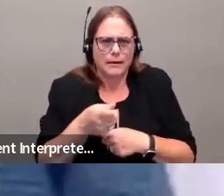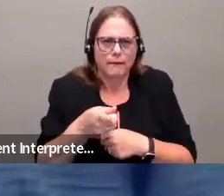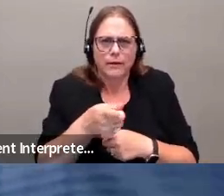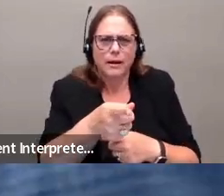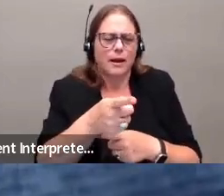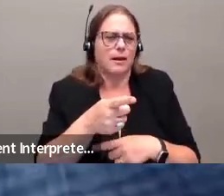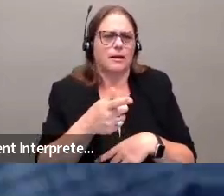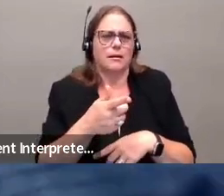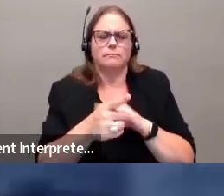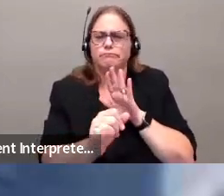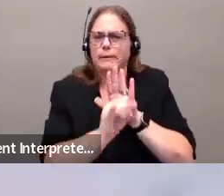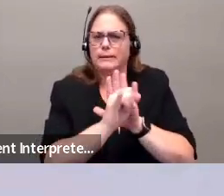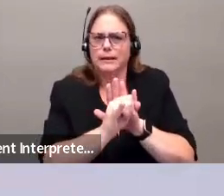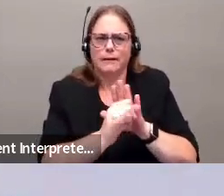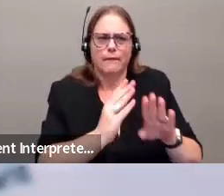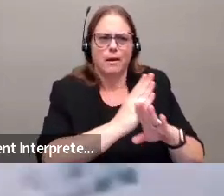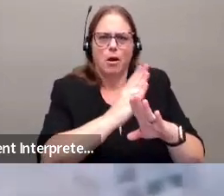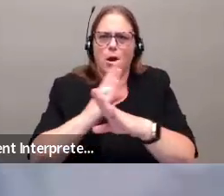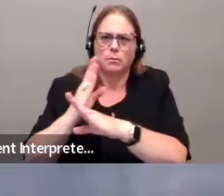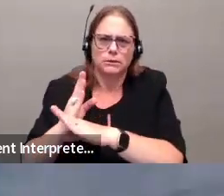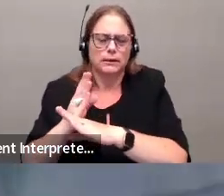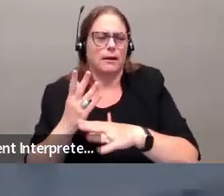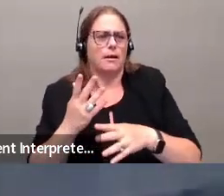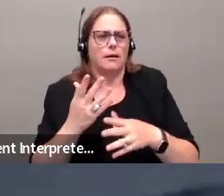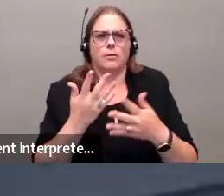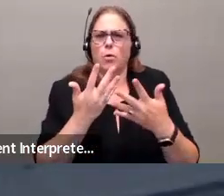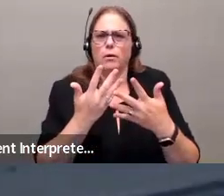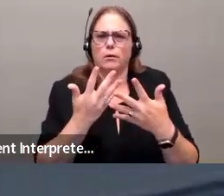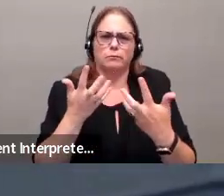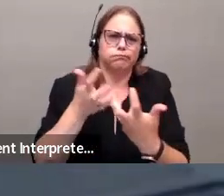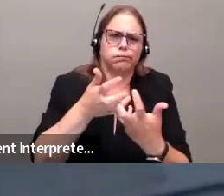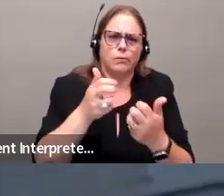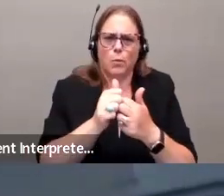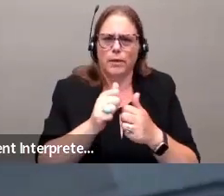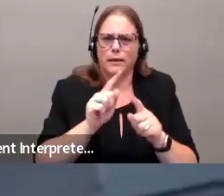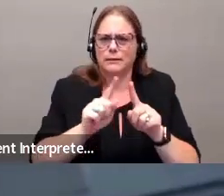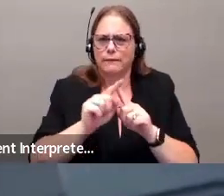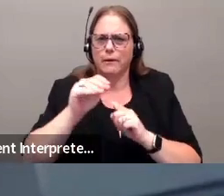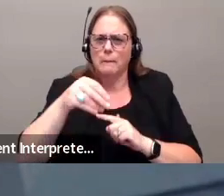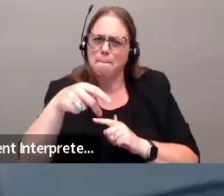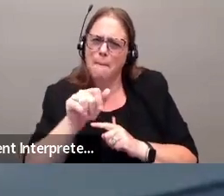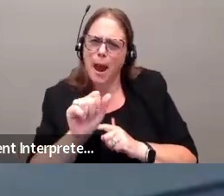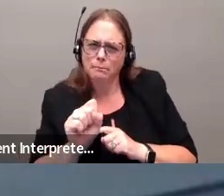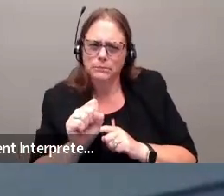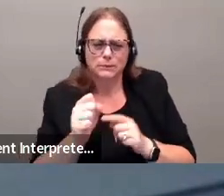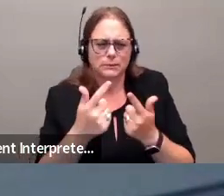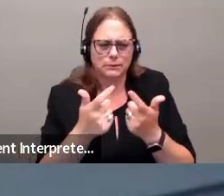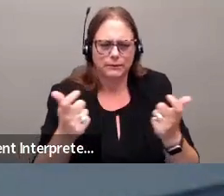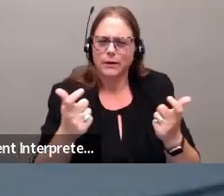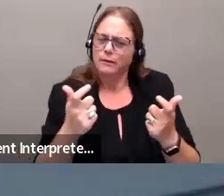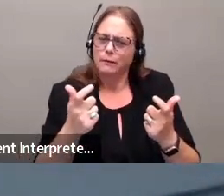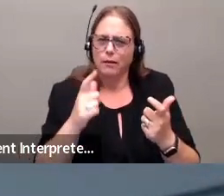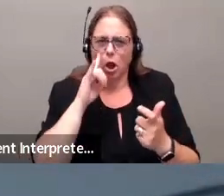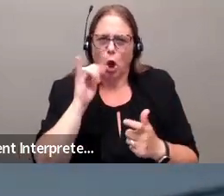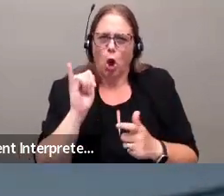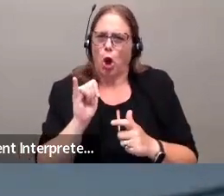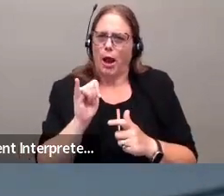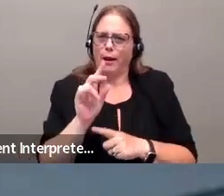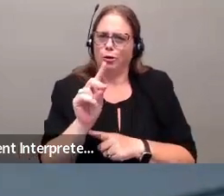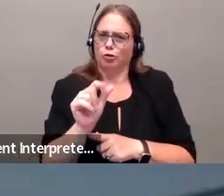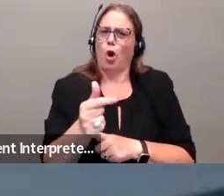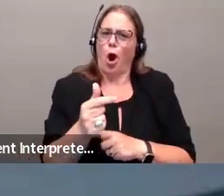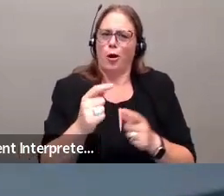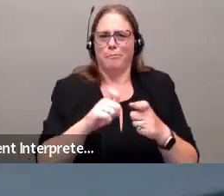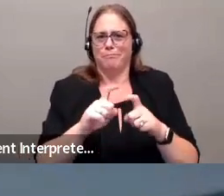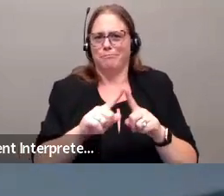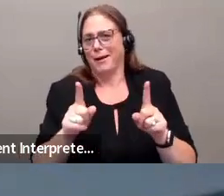take you around those and integrate with maps and, things like that, kind of like a robotic guide dog. What excites me a lot